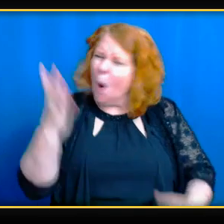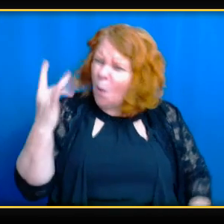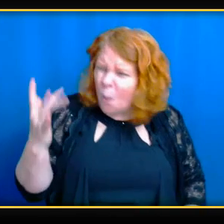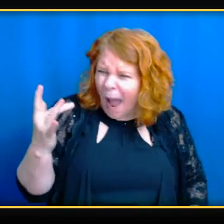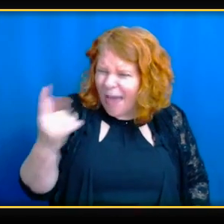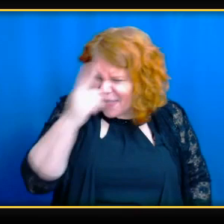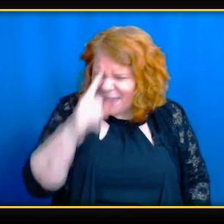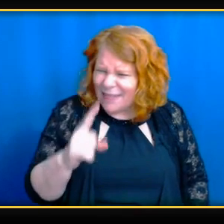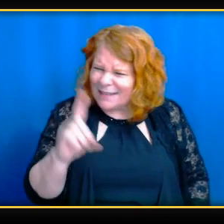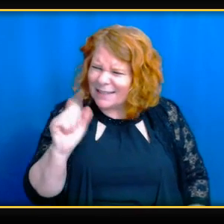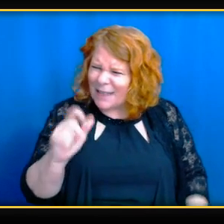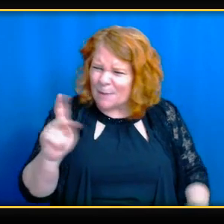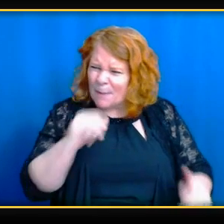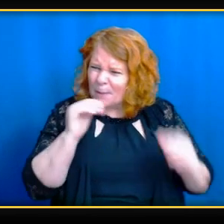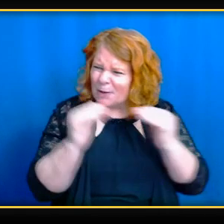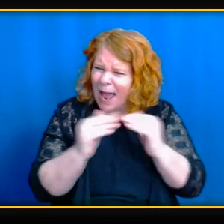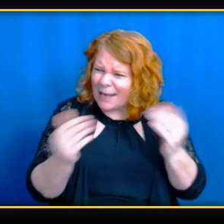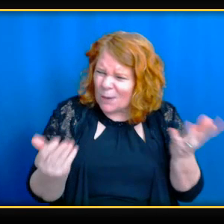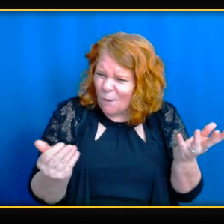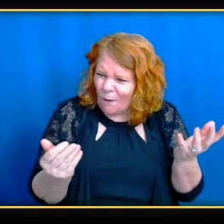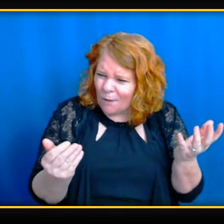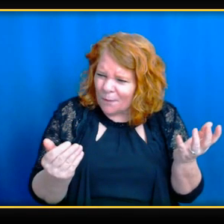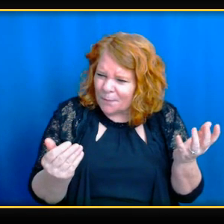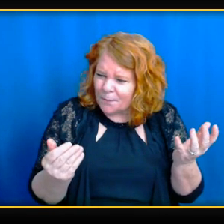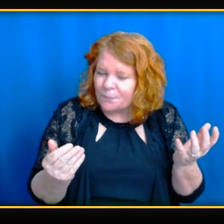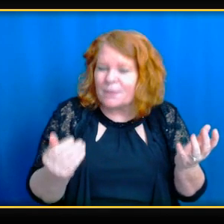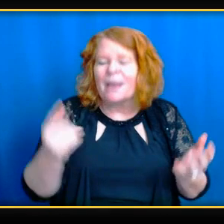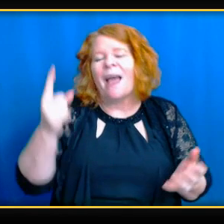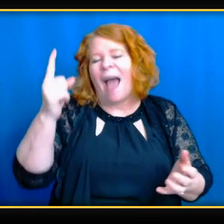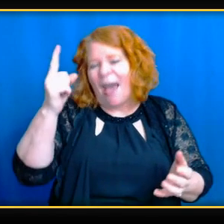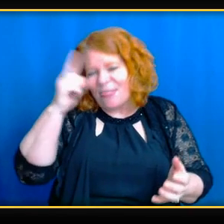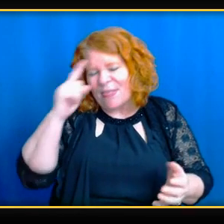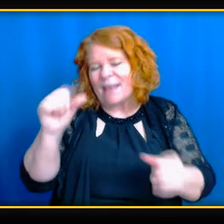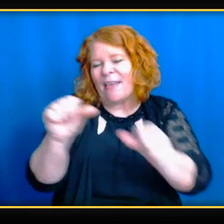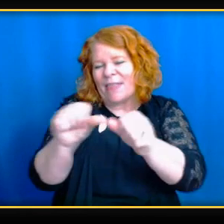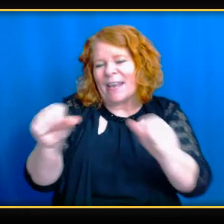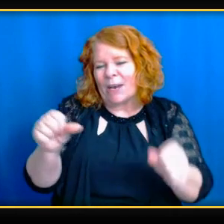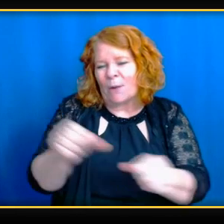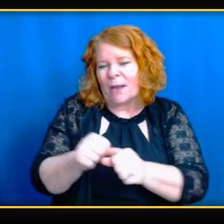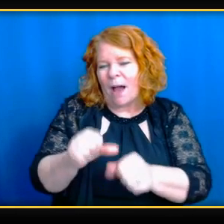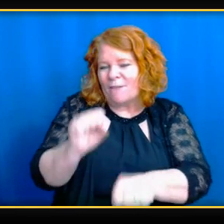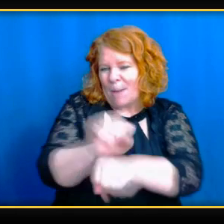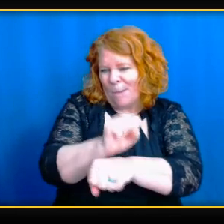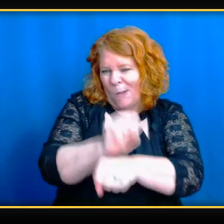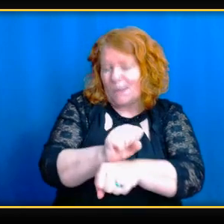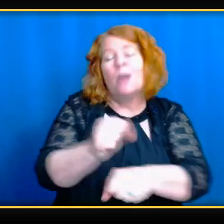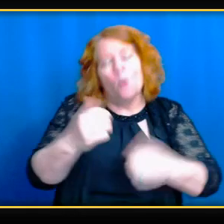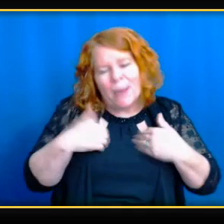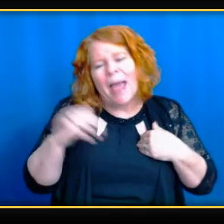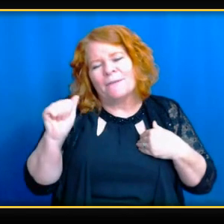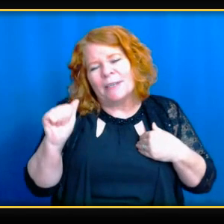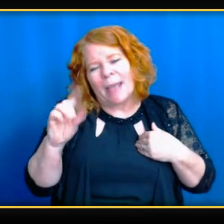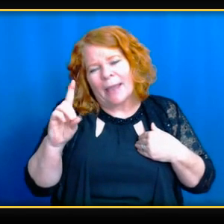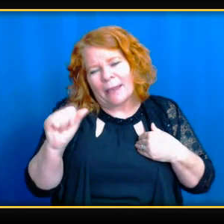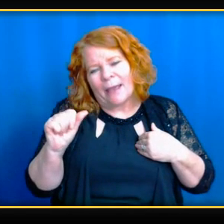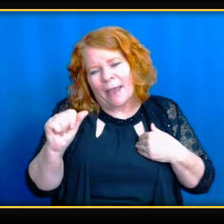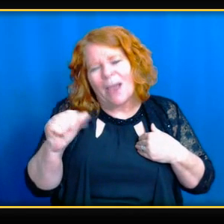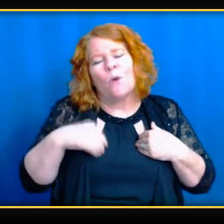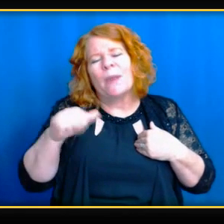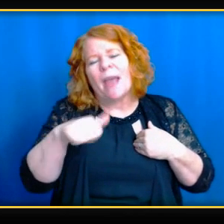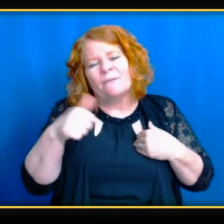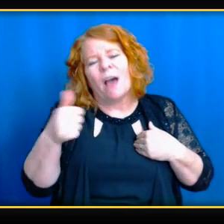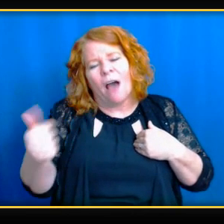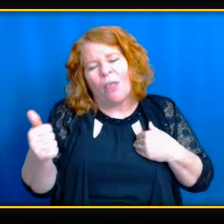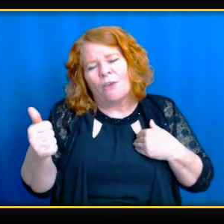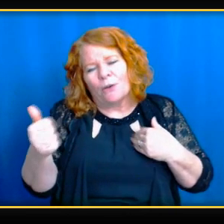And I think in the era of employment, while we have the ADA and other many good laws, we still see pre-COVID that